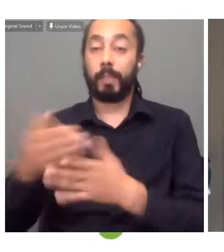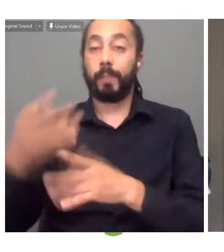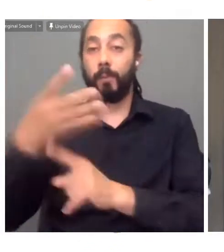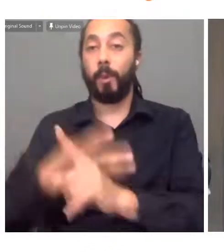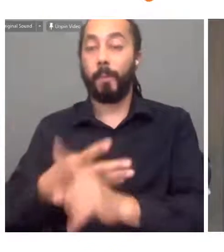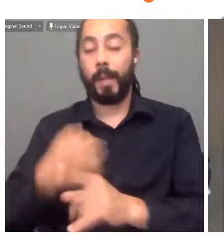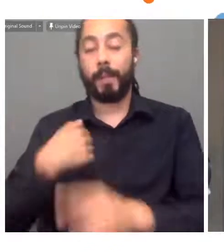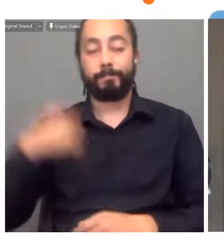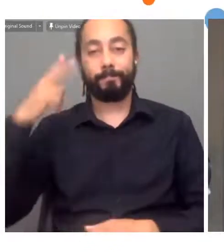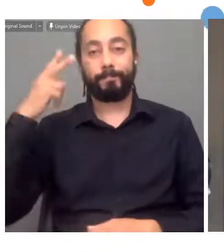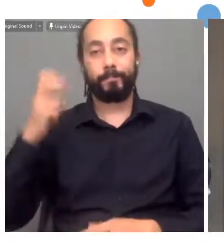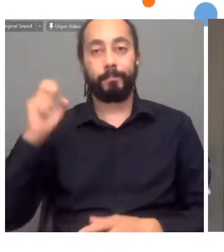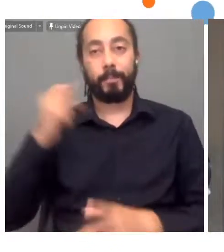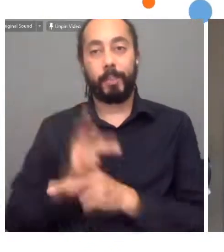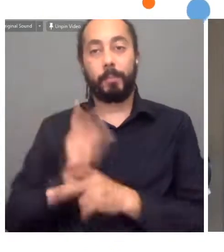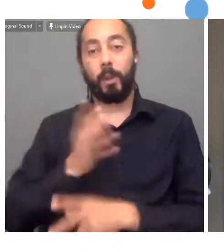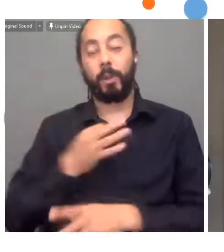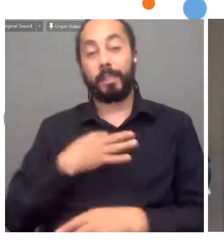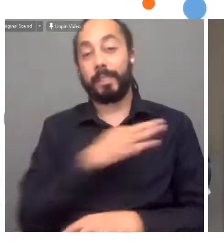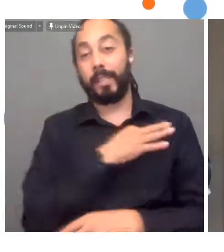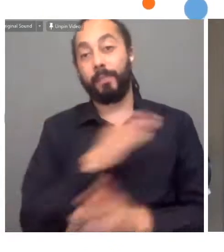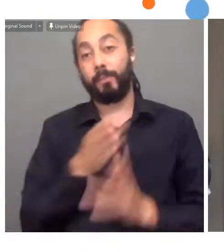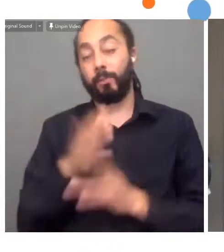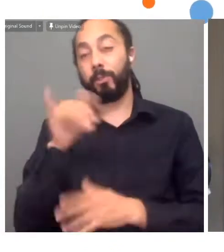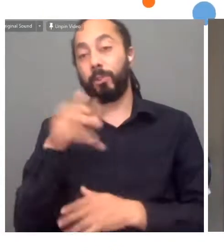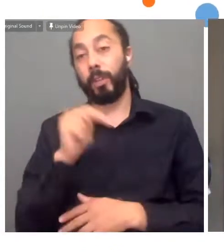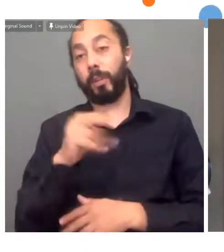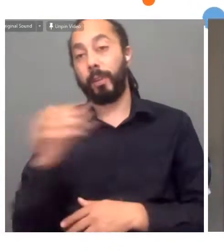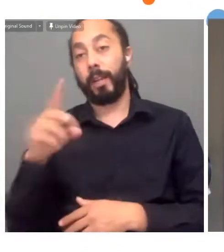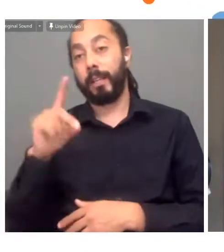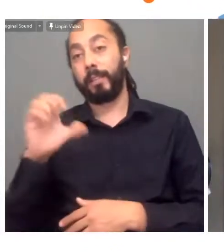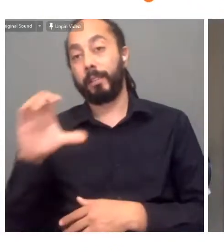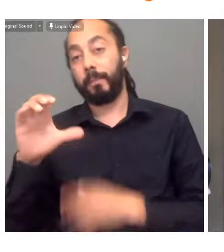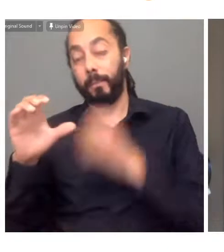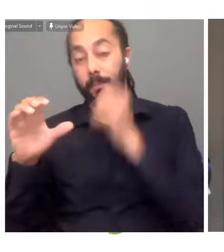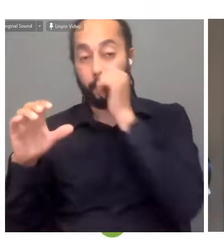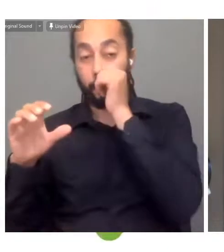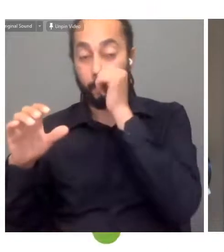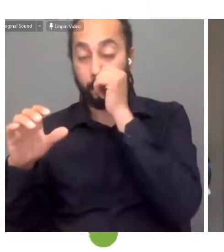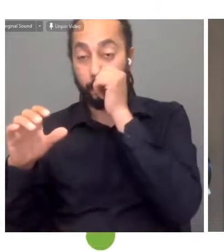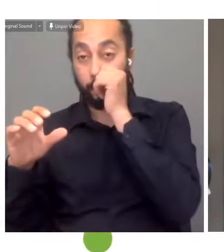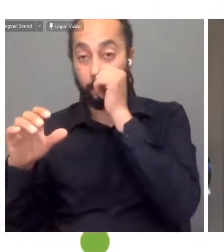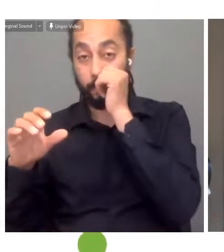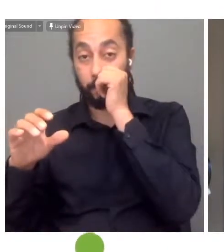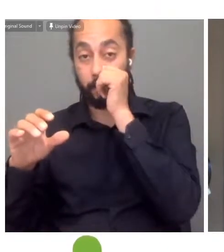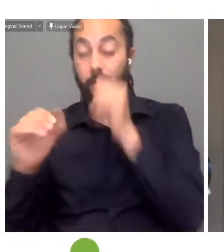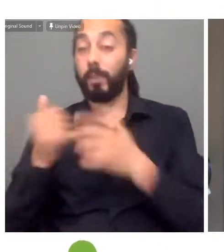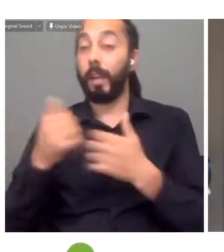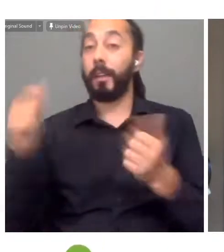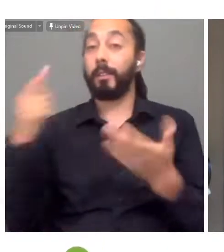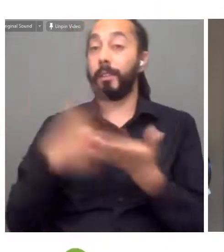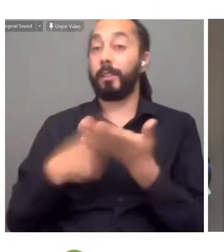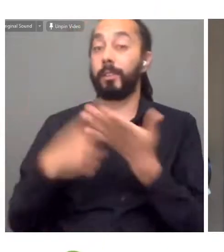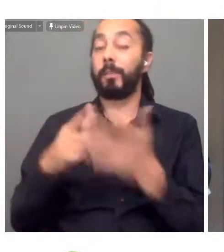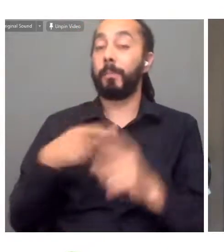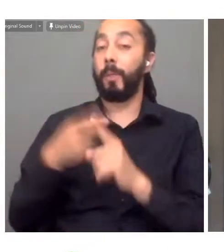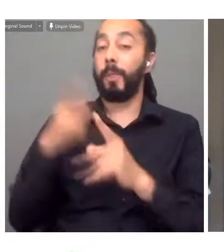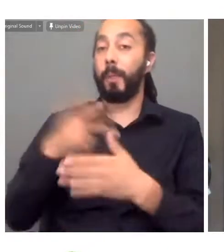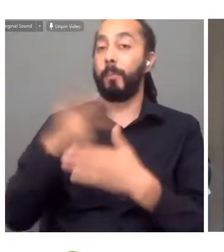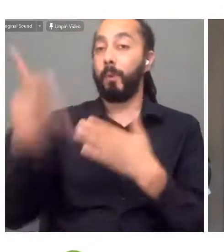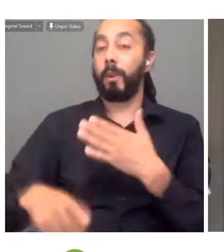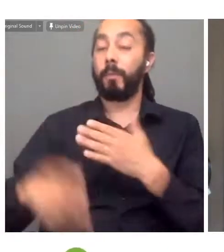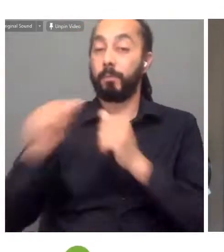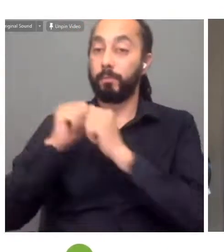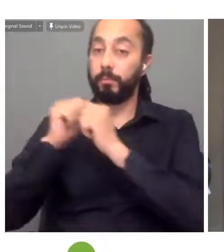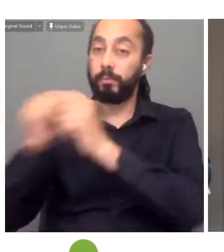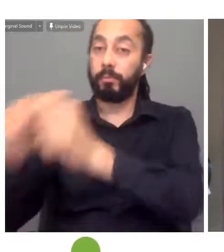staff in January or even December. Is there any discussion about having this amazing program being extended for the sectors that have been